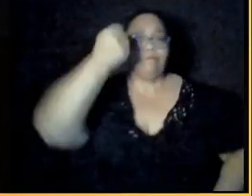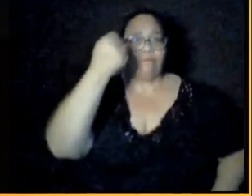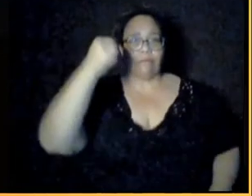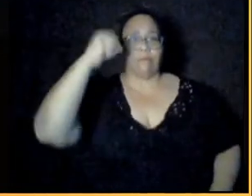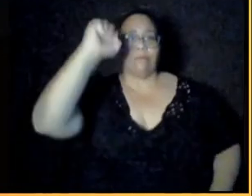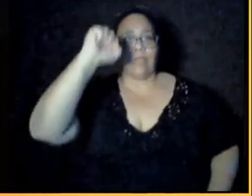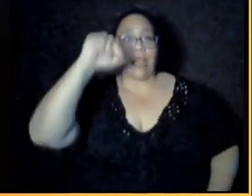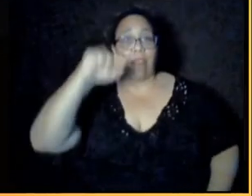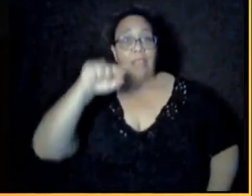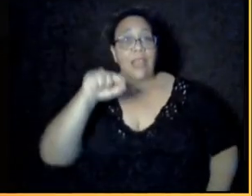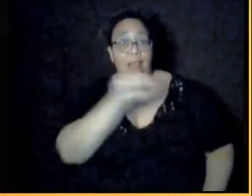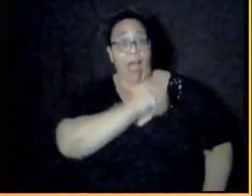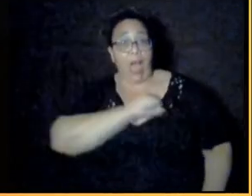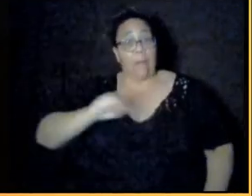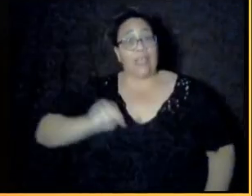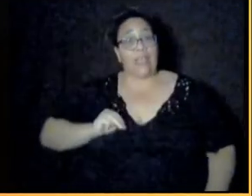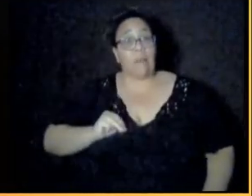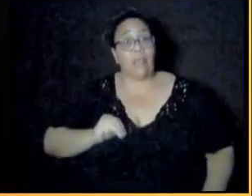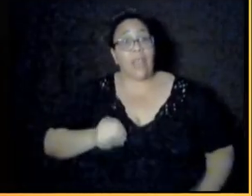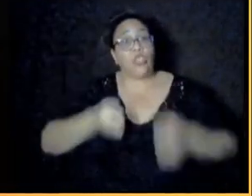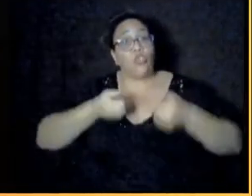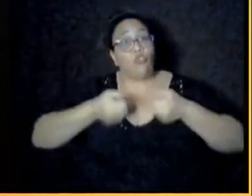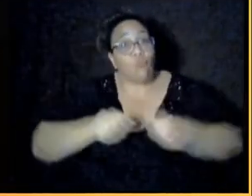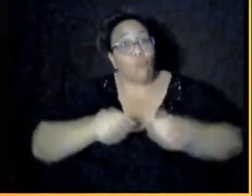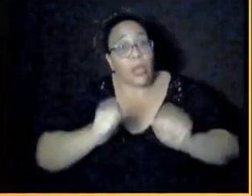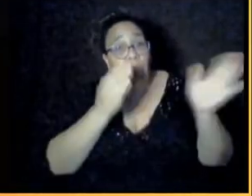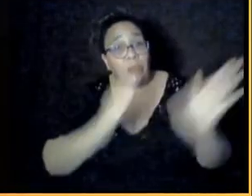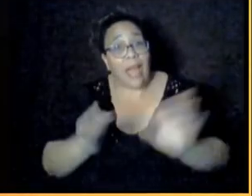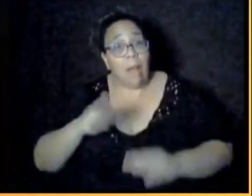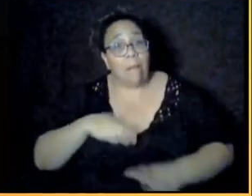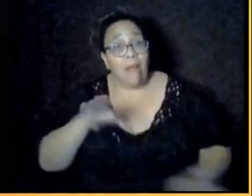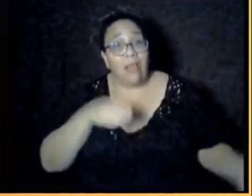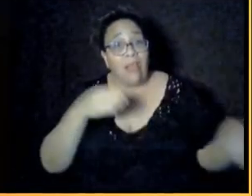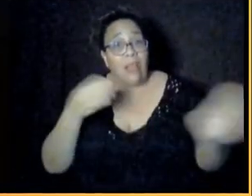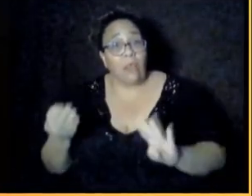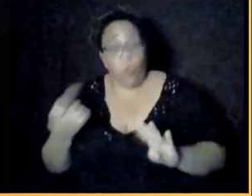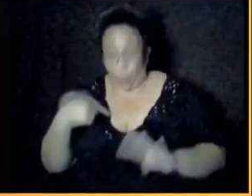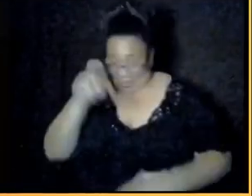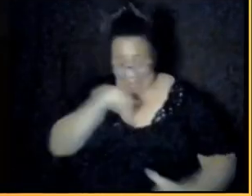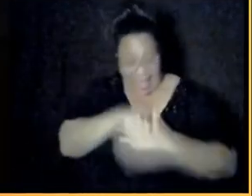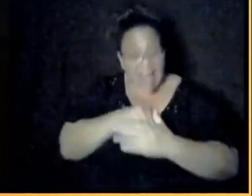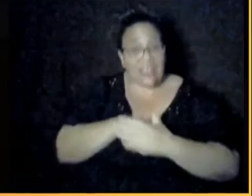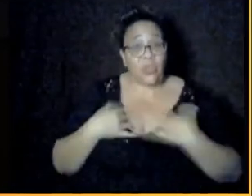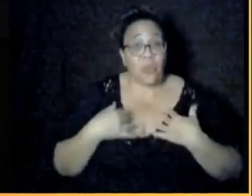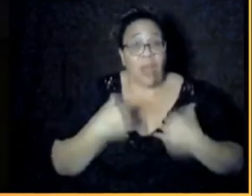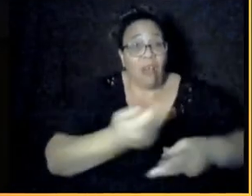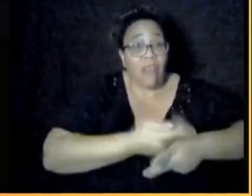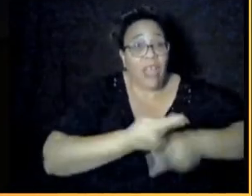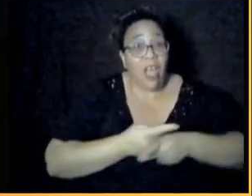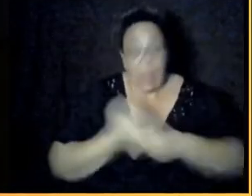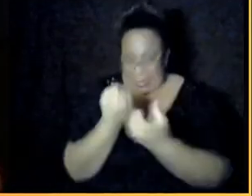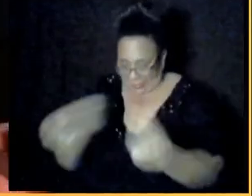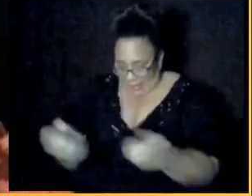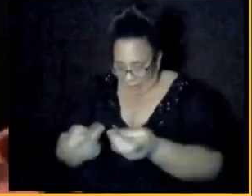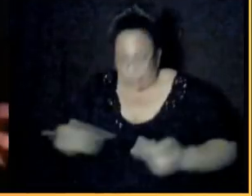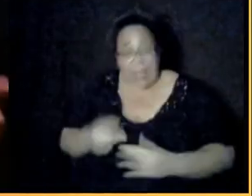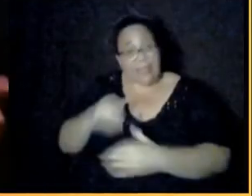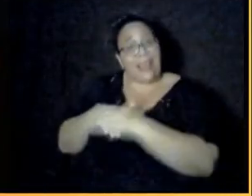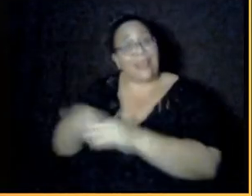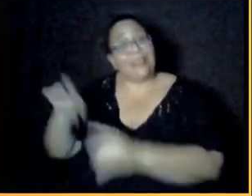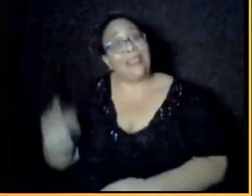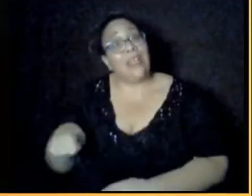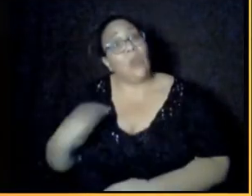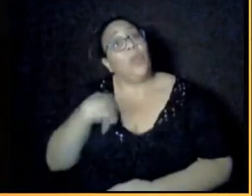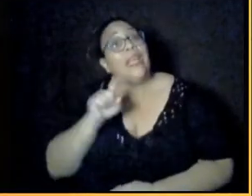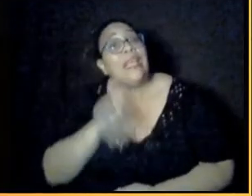demise. We need access to health care. We need access to safe spaces. We need employment opportunity. We